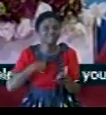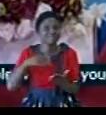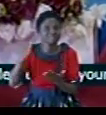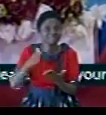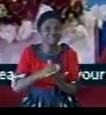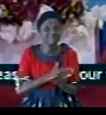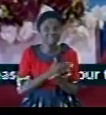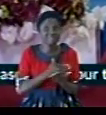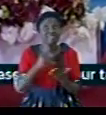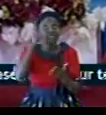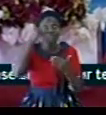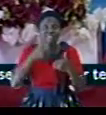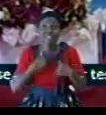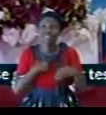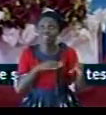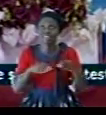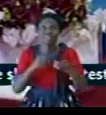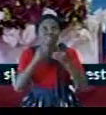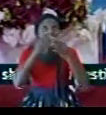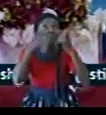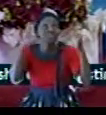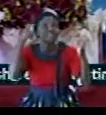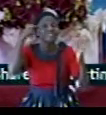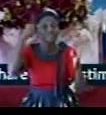done so much for me,